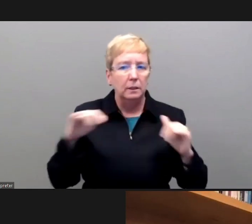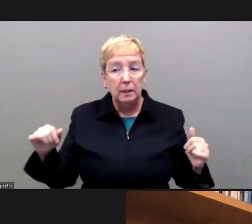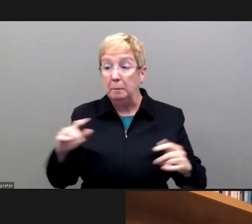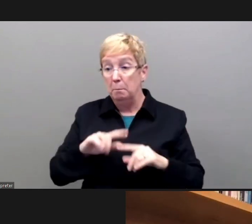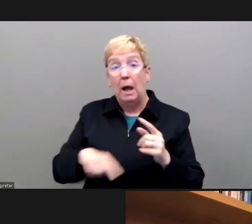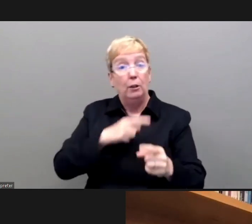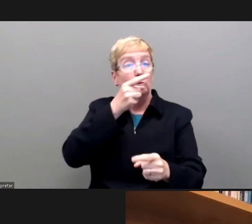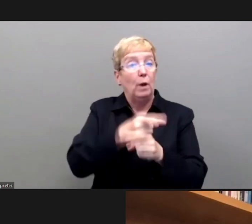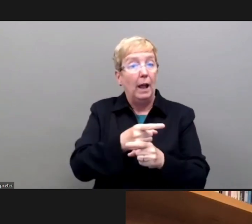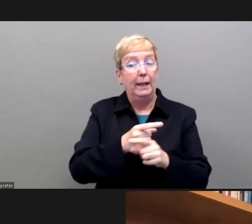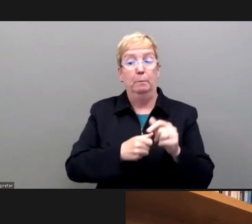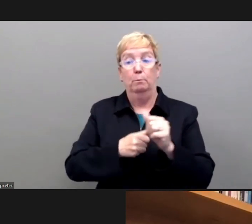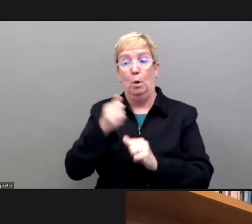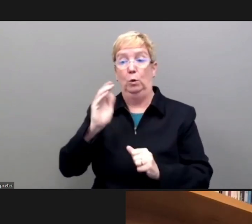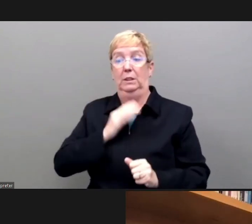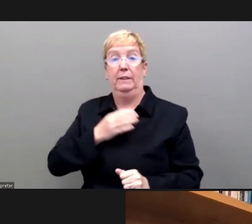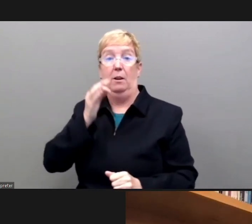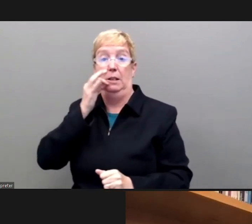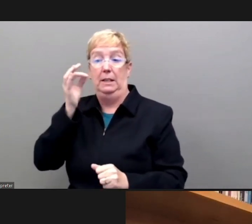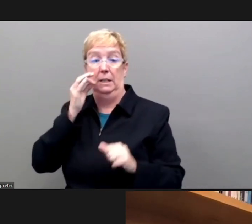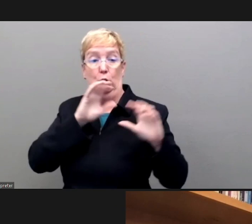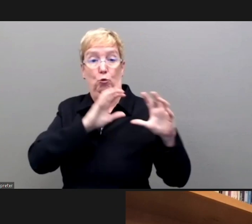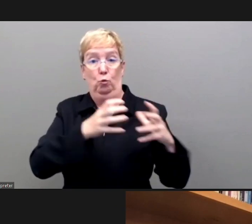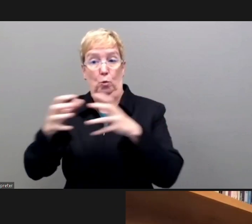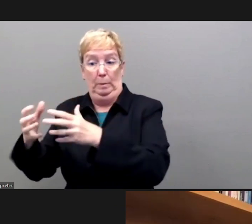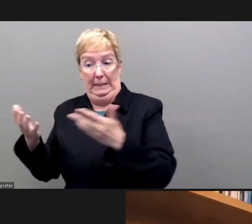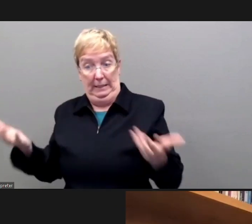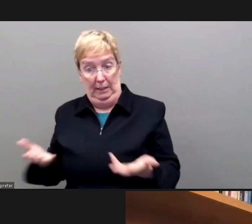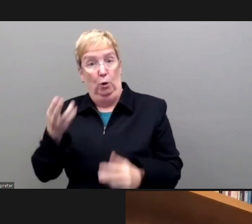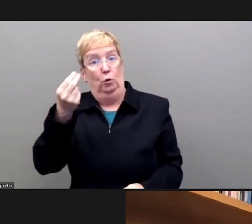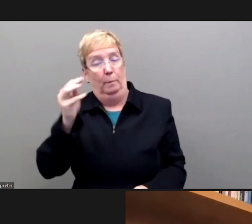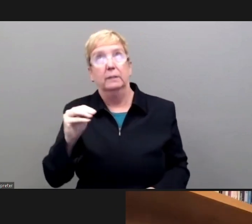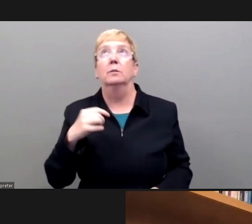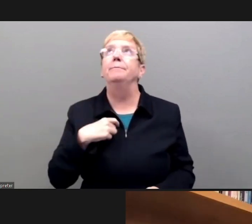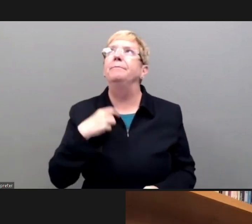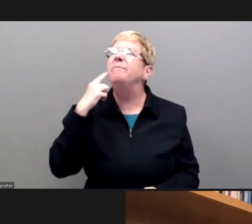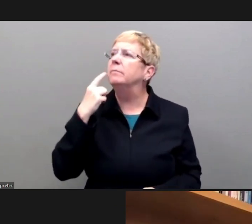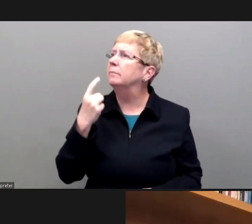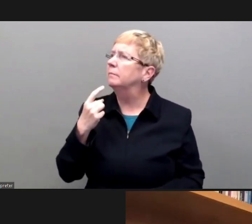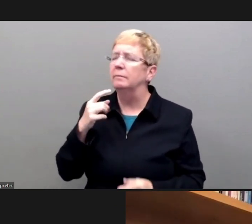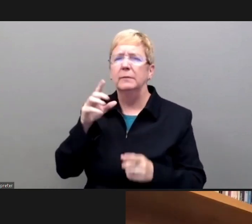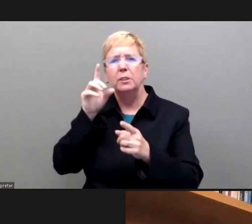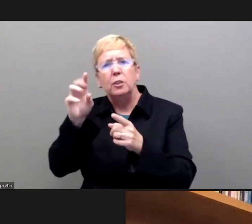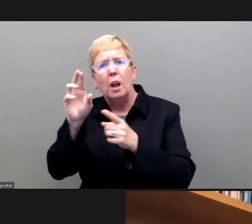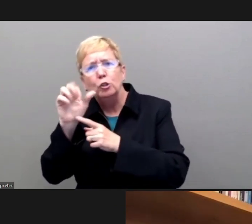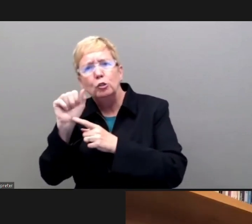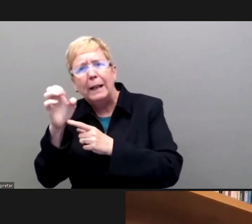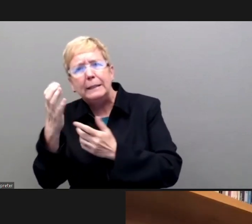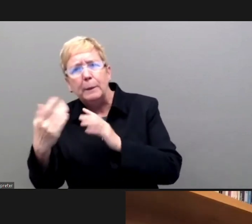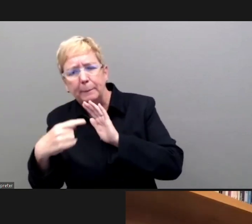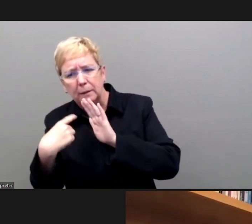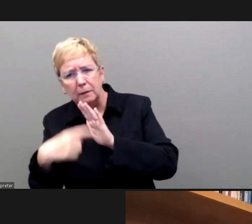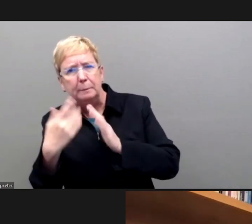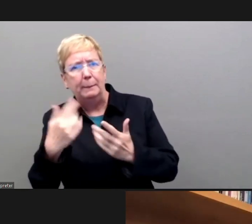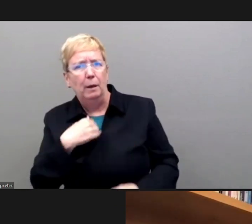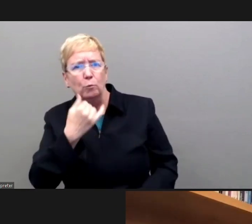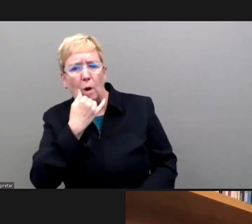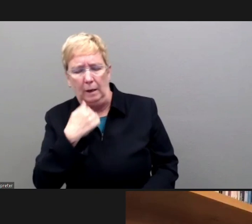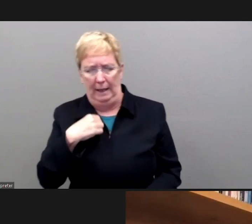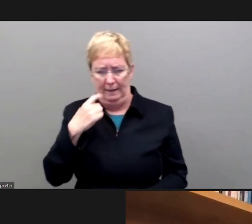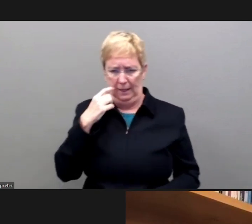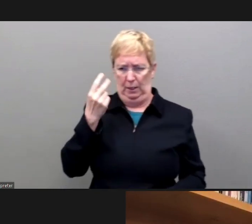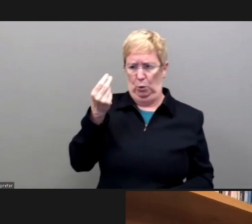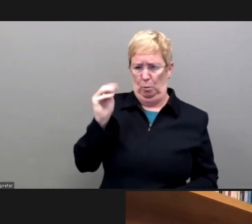our sovereign nations in New Mexico, and in fact, I believe, so Dr. Scrace, correct me if I'm wrong, I believe that New